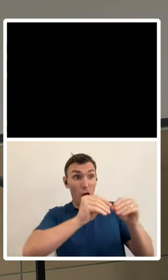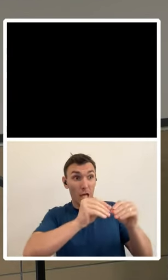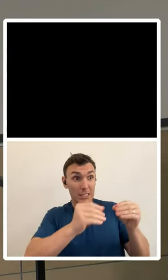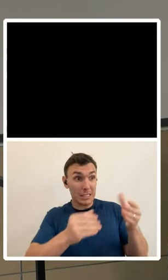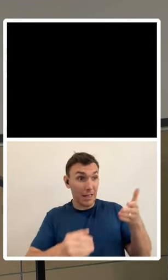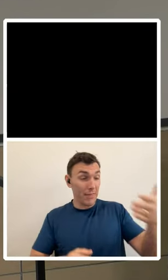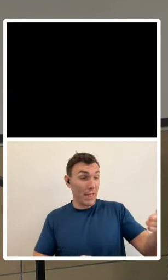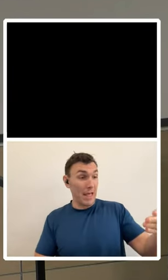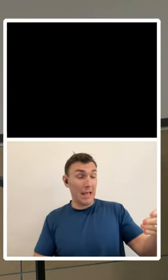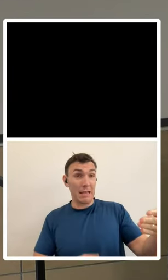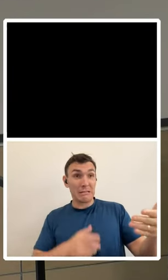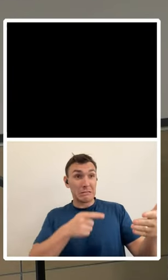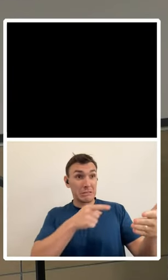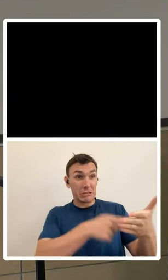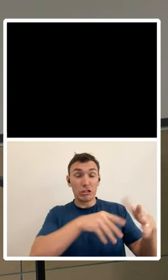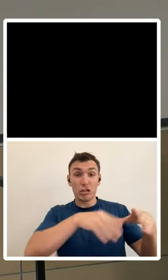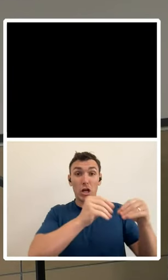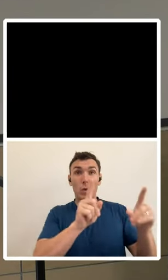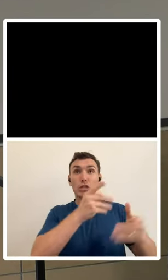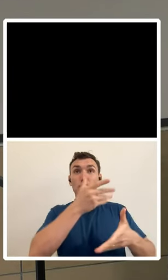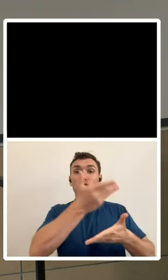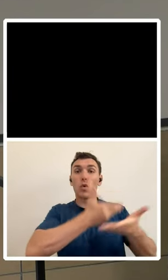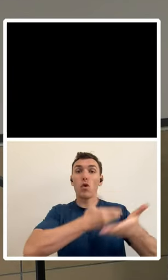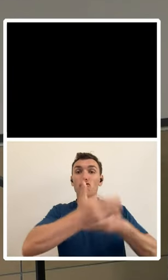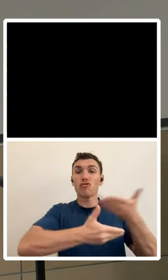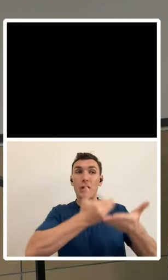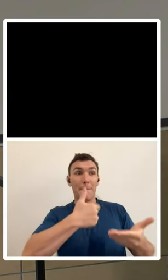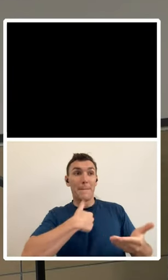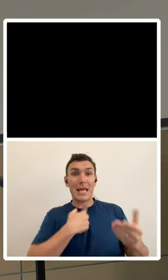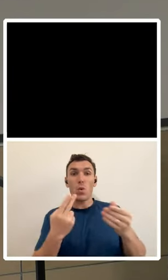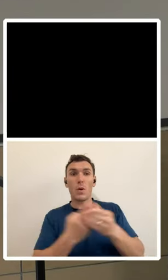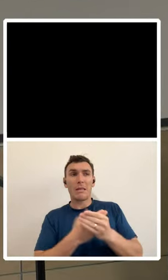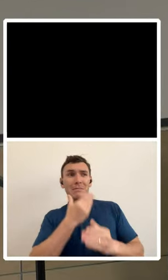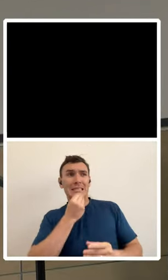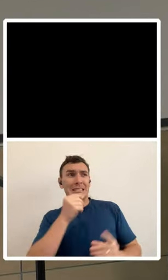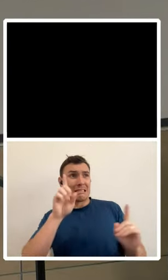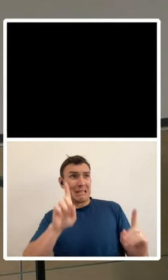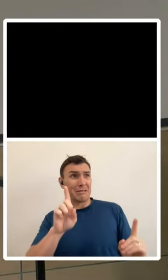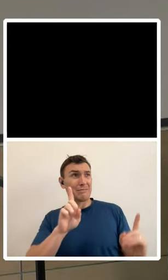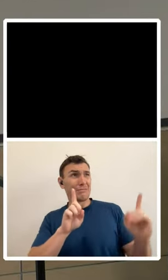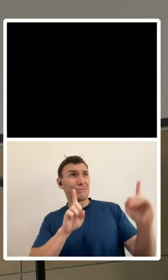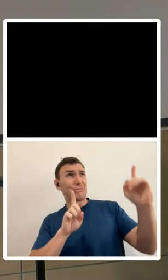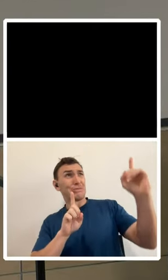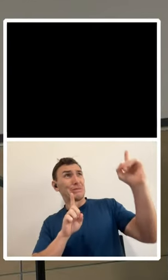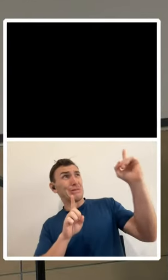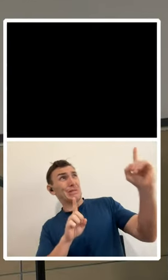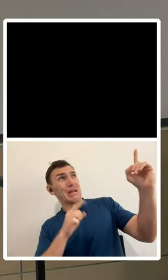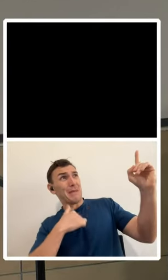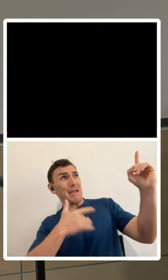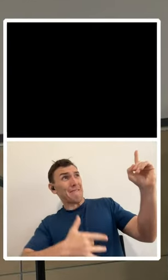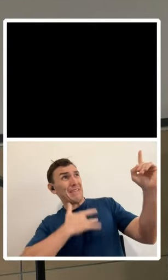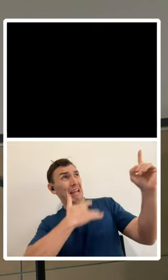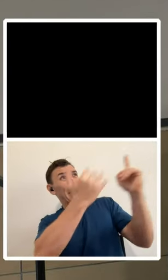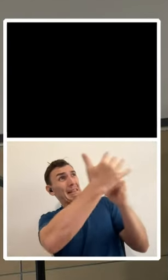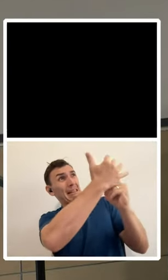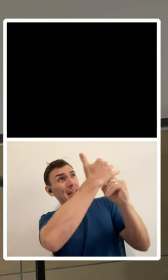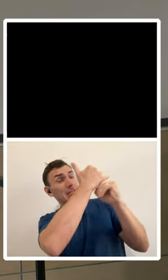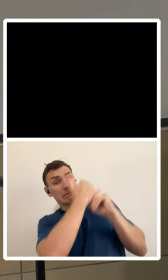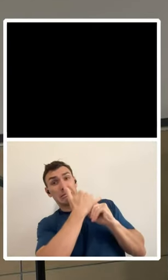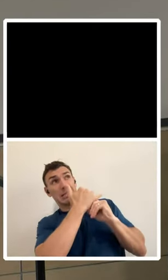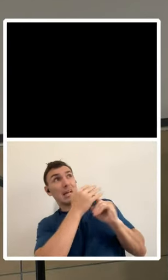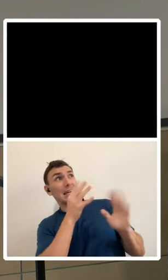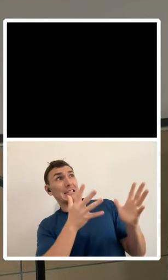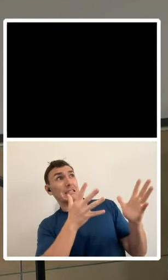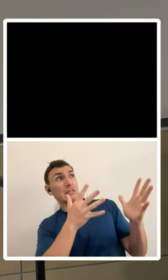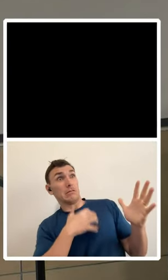And that was almost, I just wanted to capture this moment. You know what I was inspired by for that scene was the opening scene of